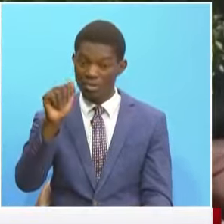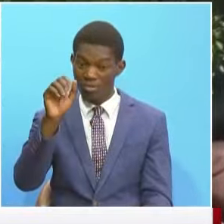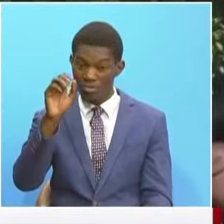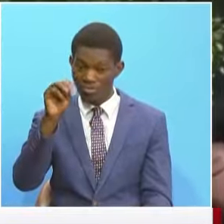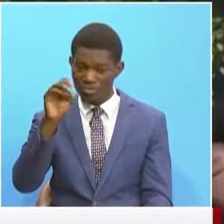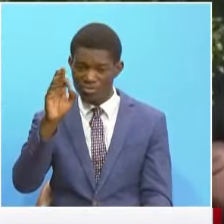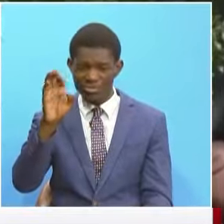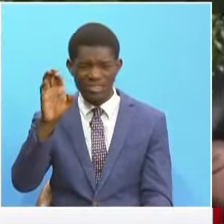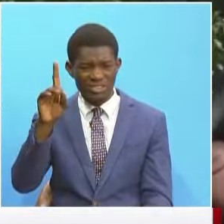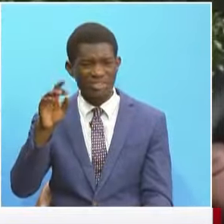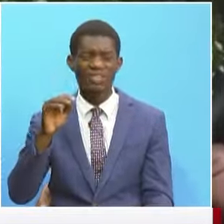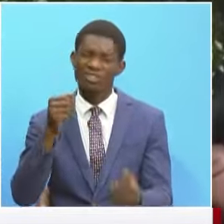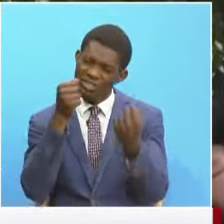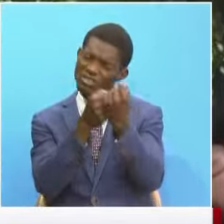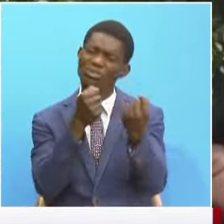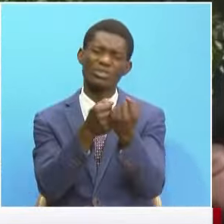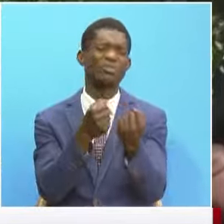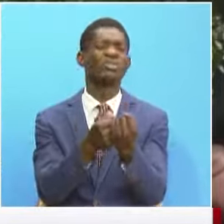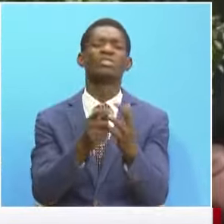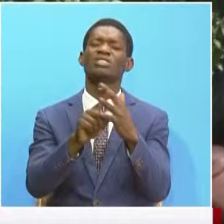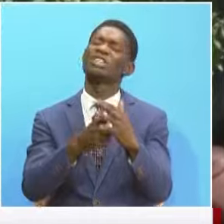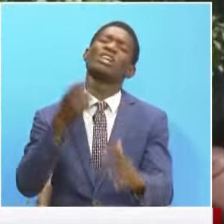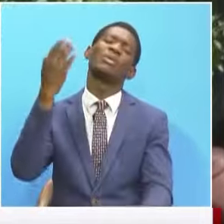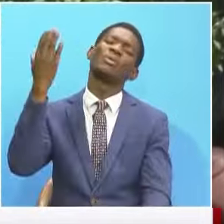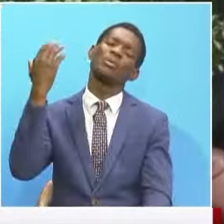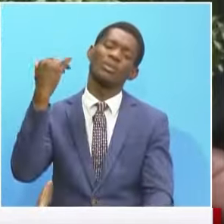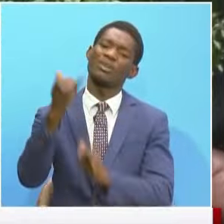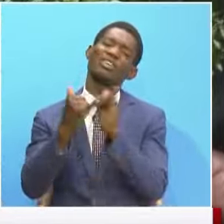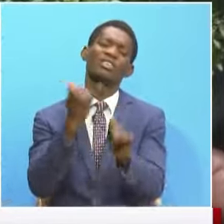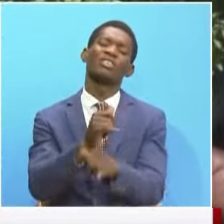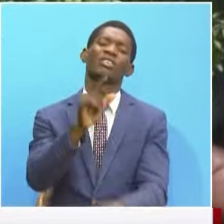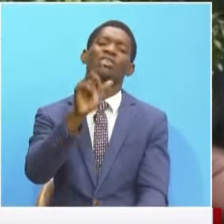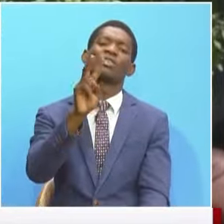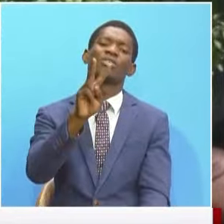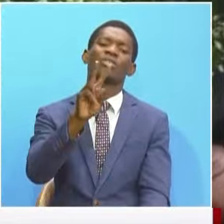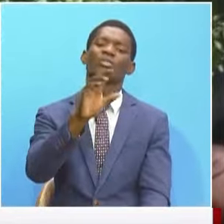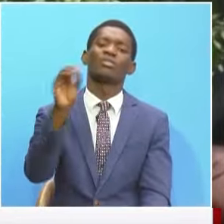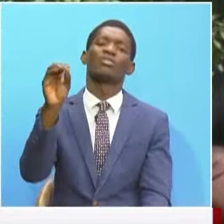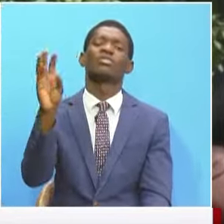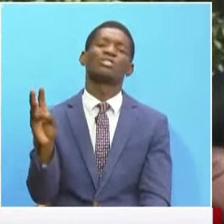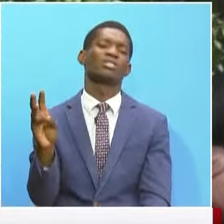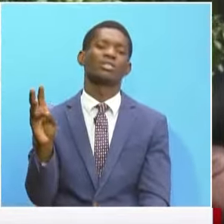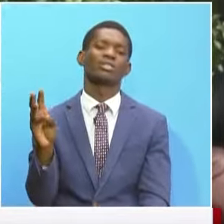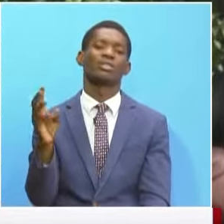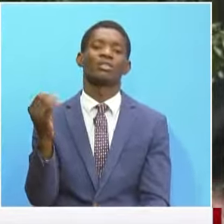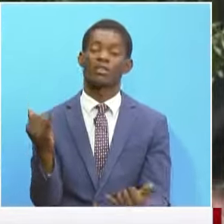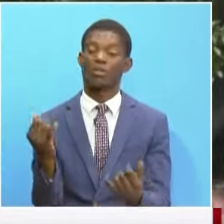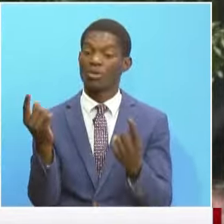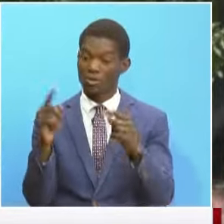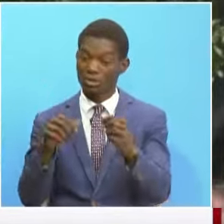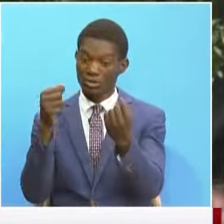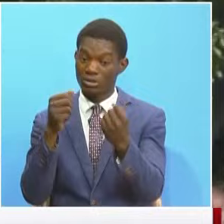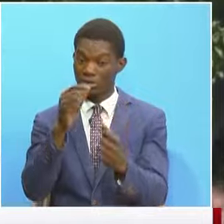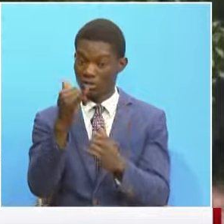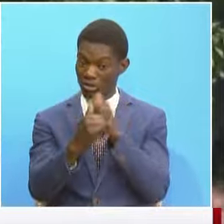from 2006. They've been taking care of the children, and they don't just end here up to tertiary education. And